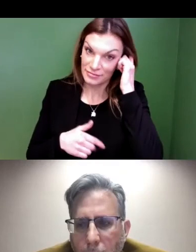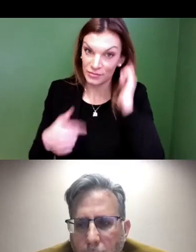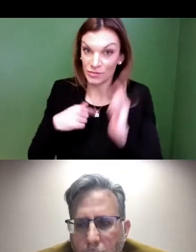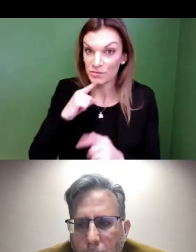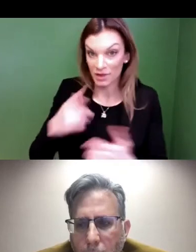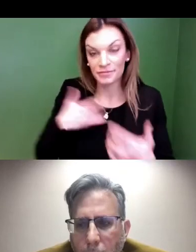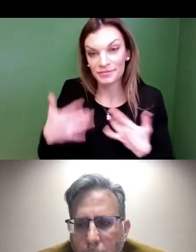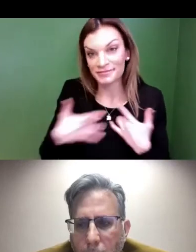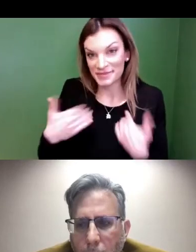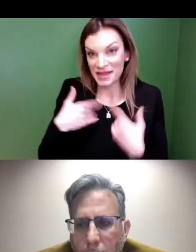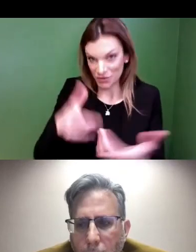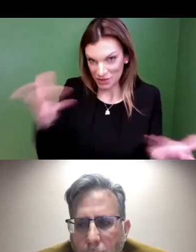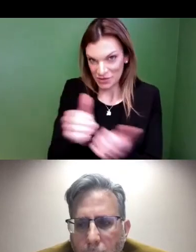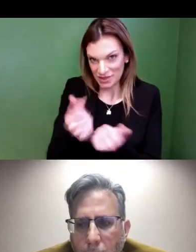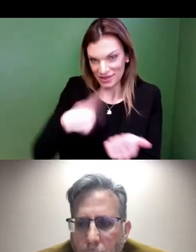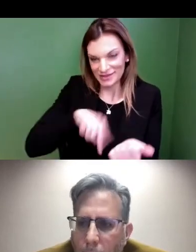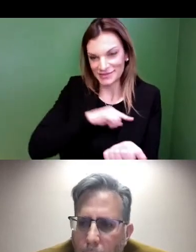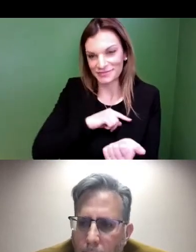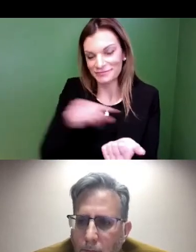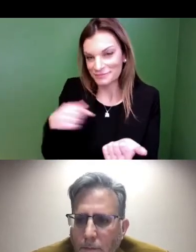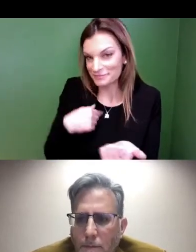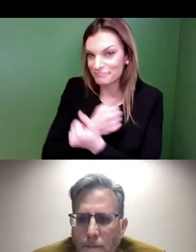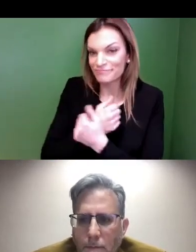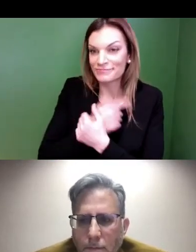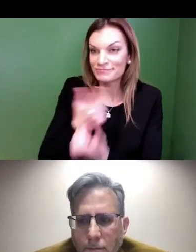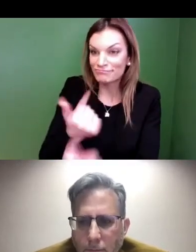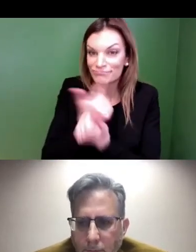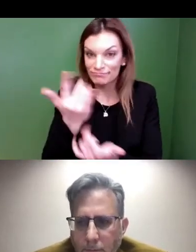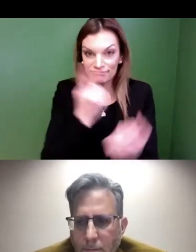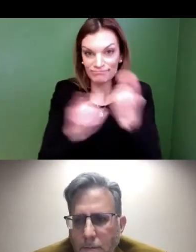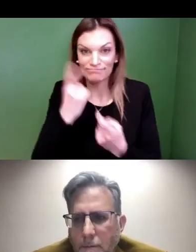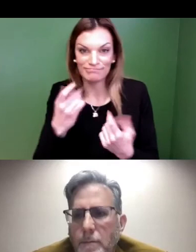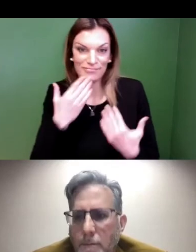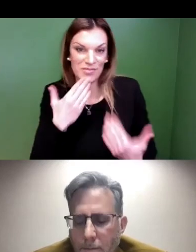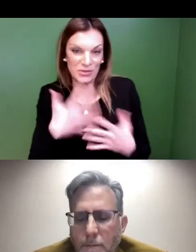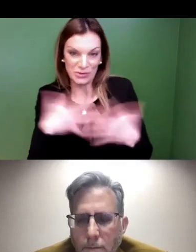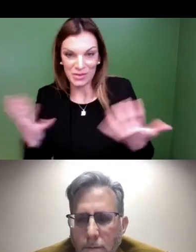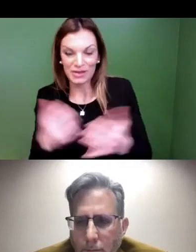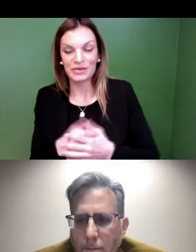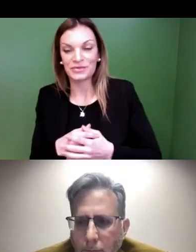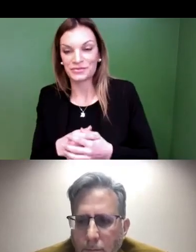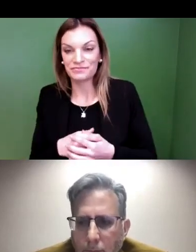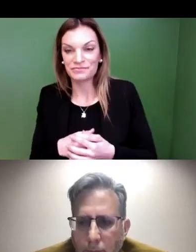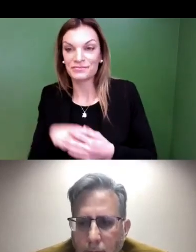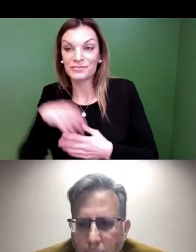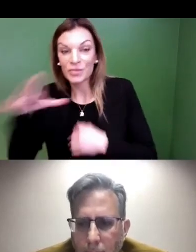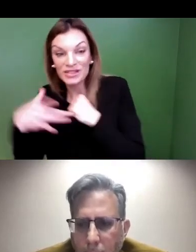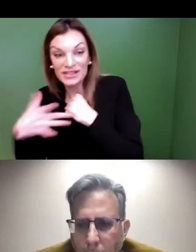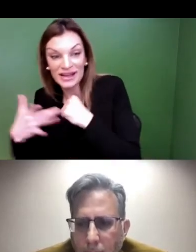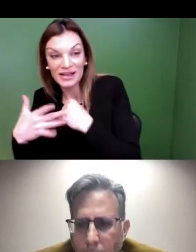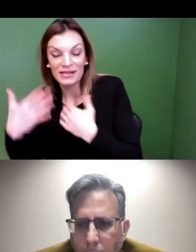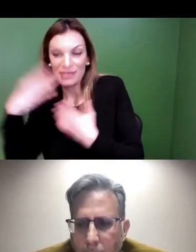are so glad that you were with us today, and we loved all the questions. And Philip, thank you so much for sharing your technology